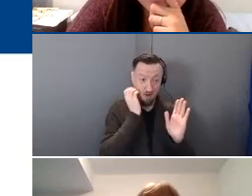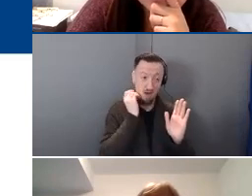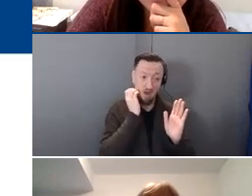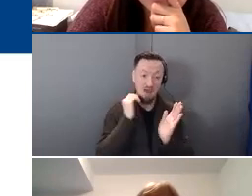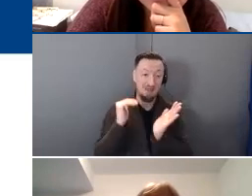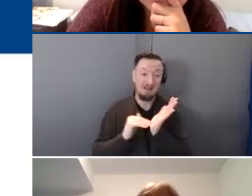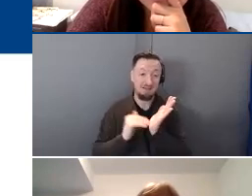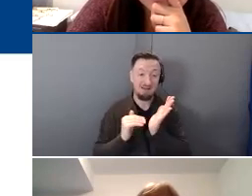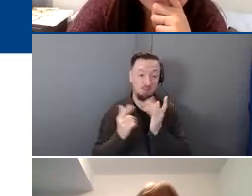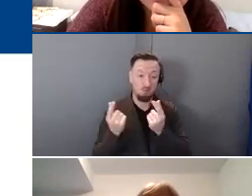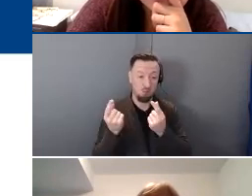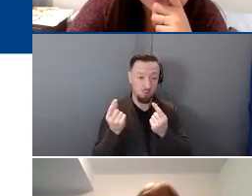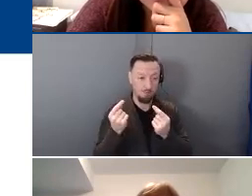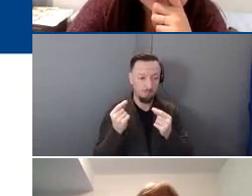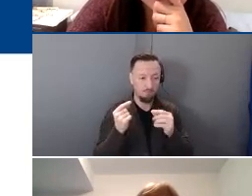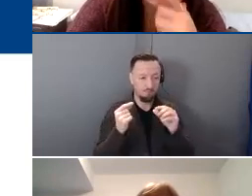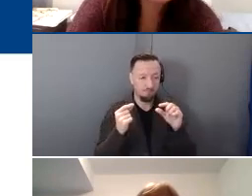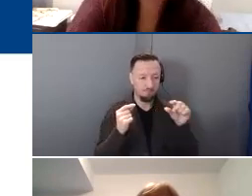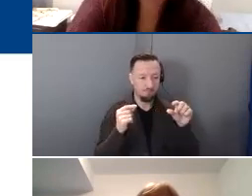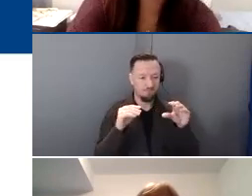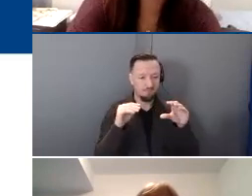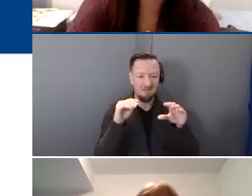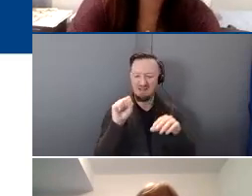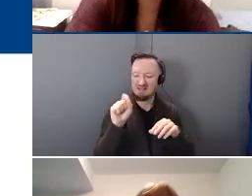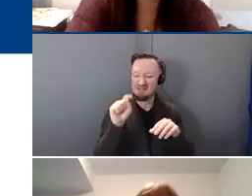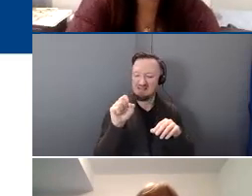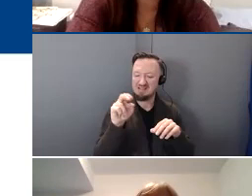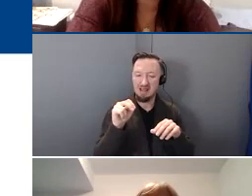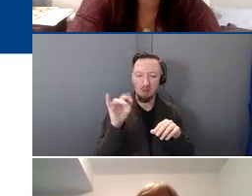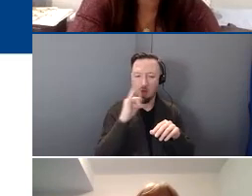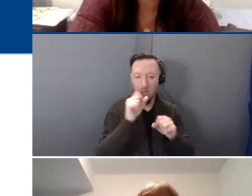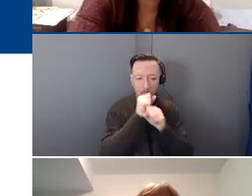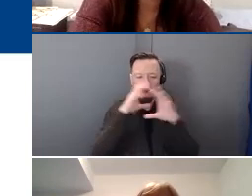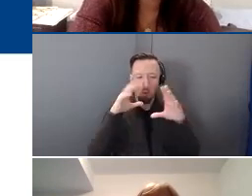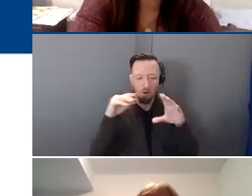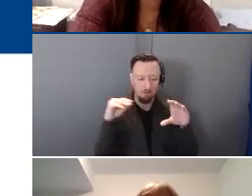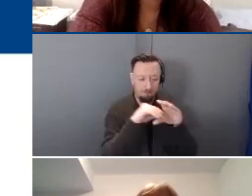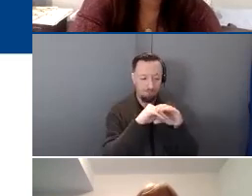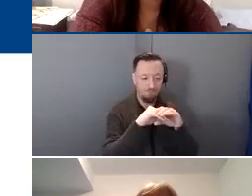and they're kind of putting in like this little stent balloon that's actually blocking